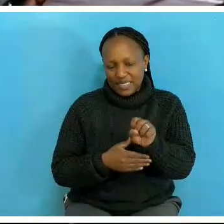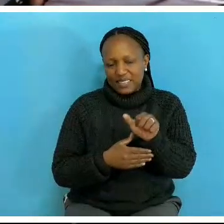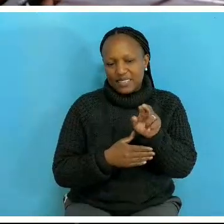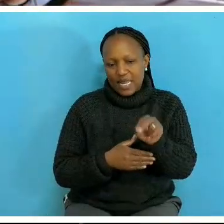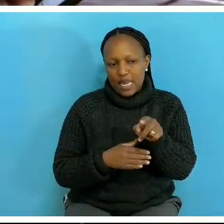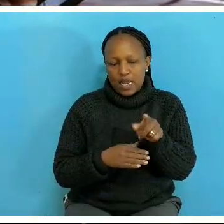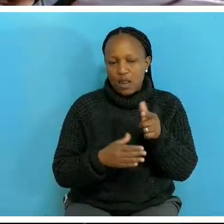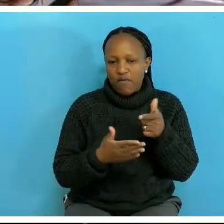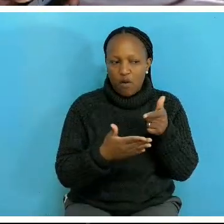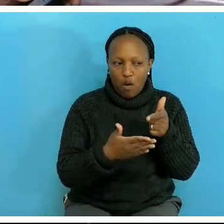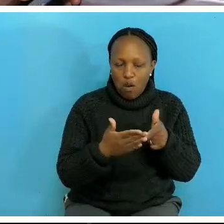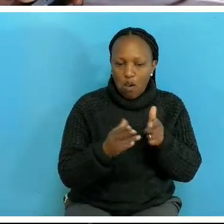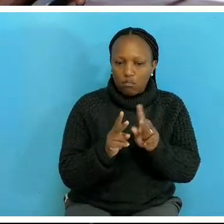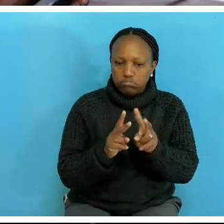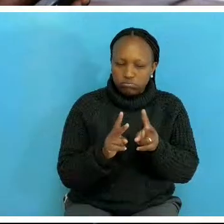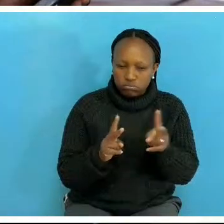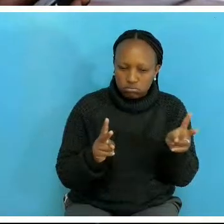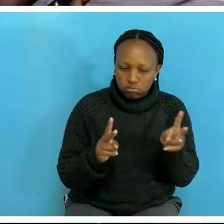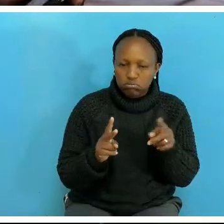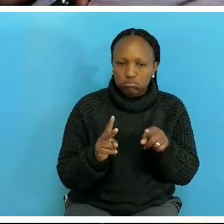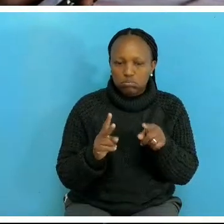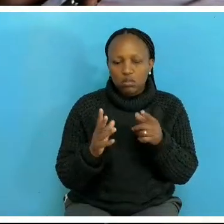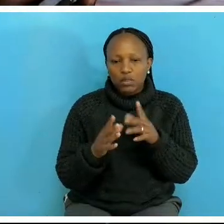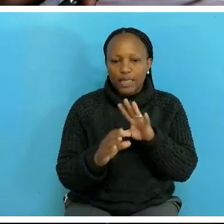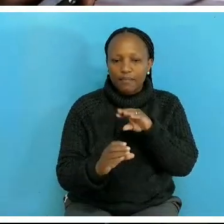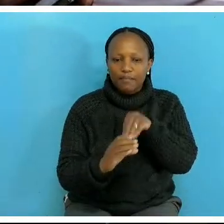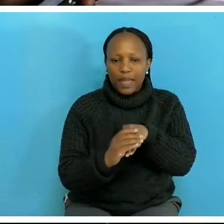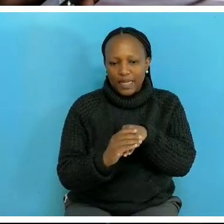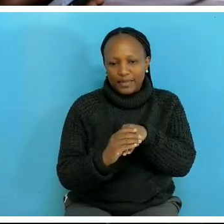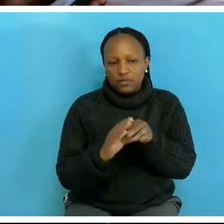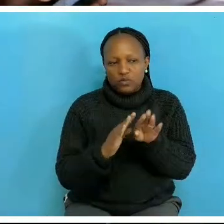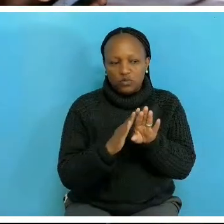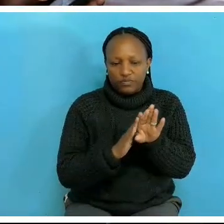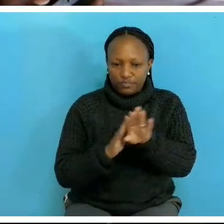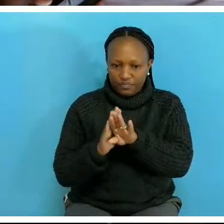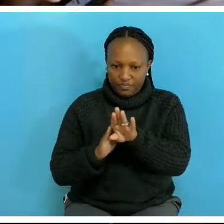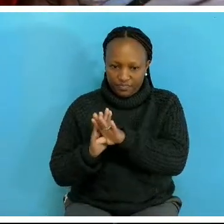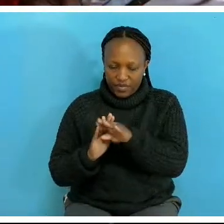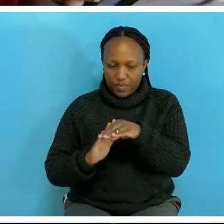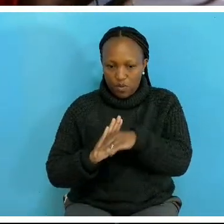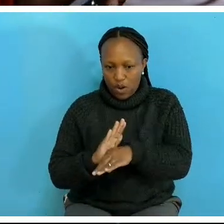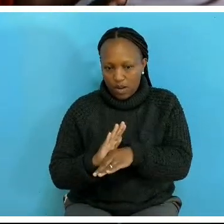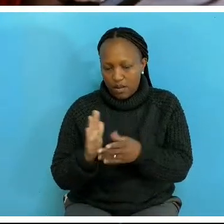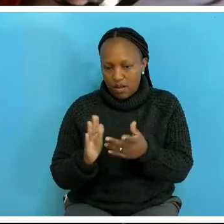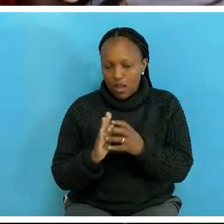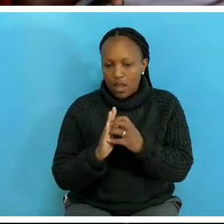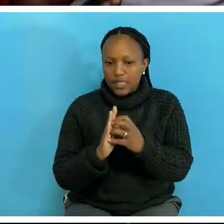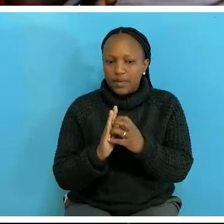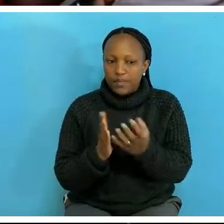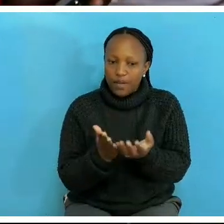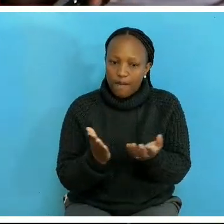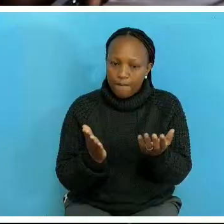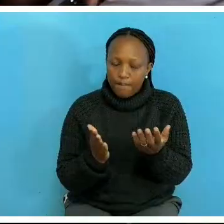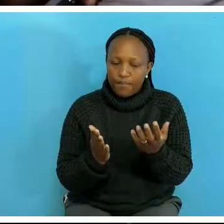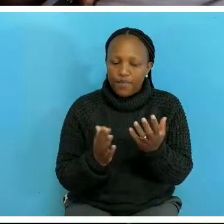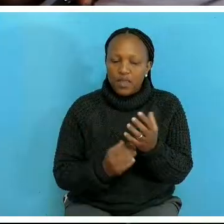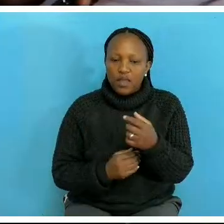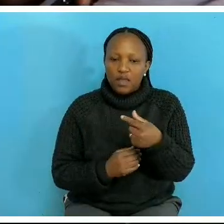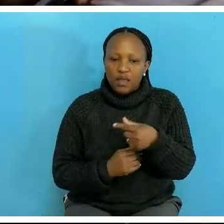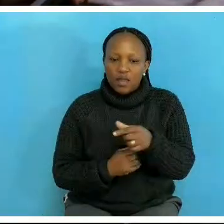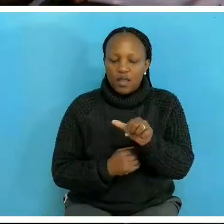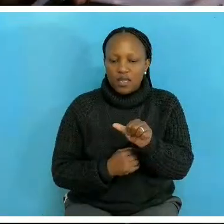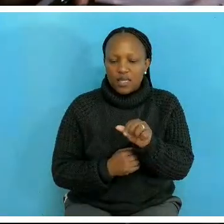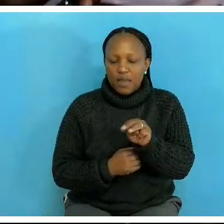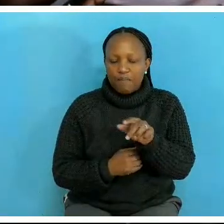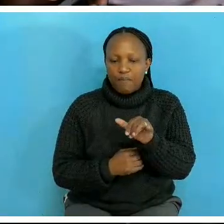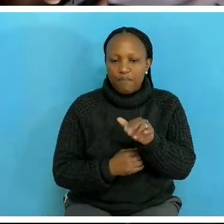they can be able to be part of developing parts of the programs. For instance, I'll go back to Gambling Board. Most